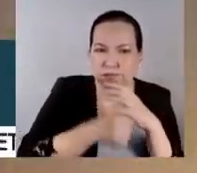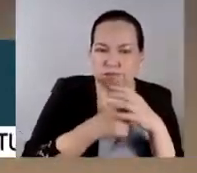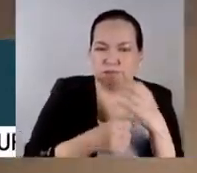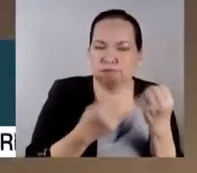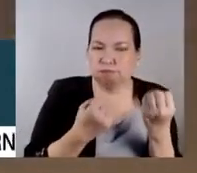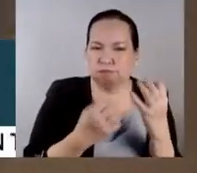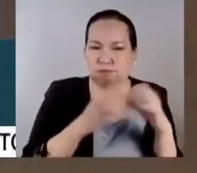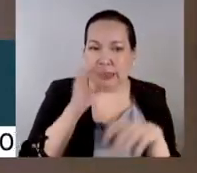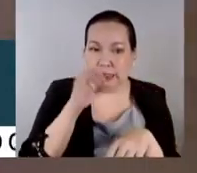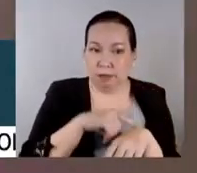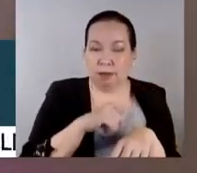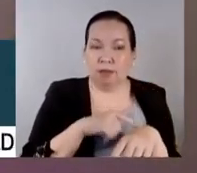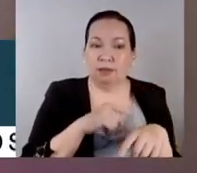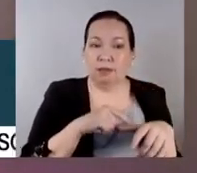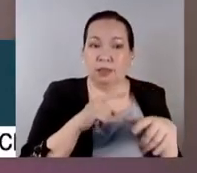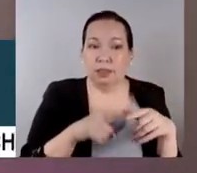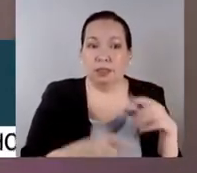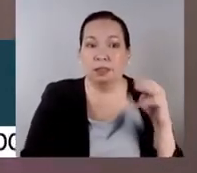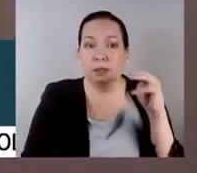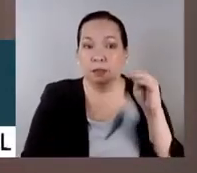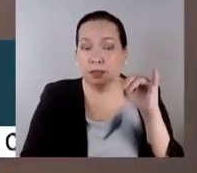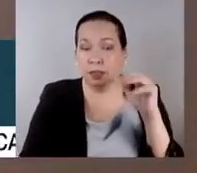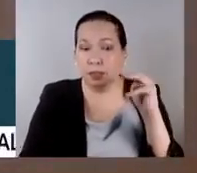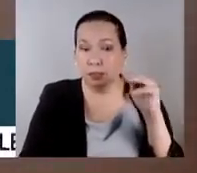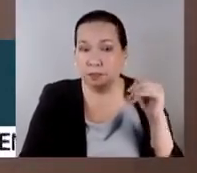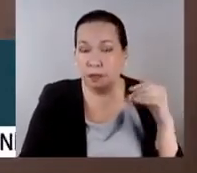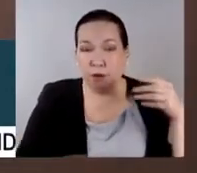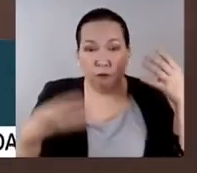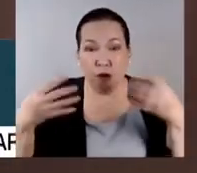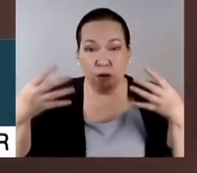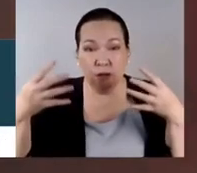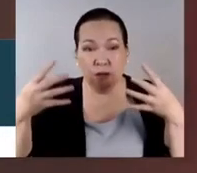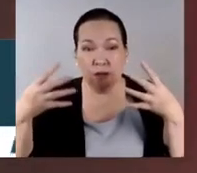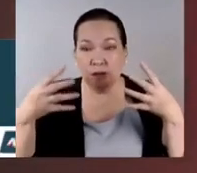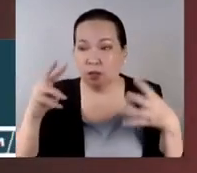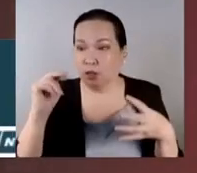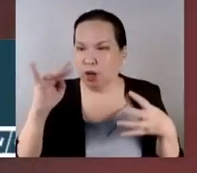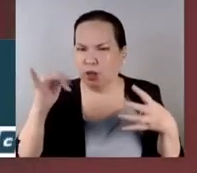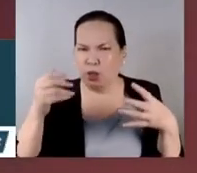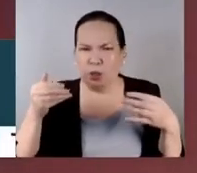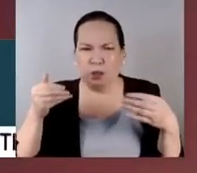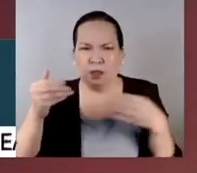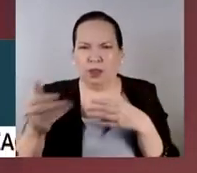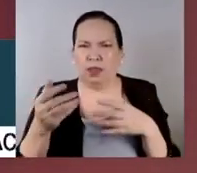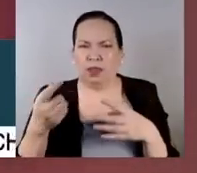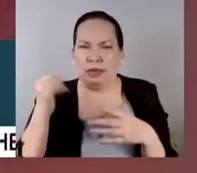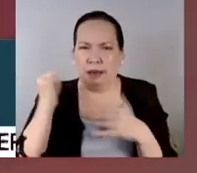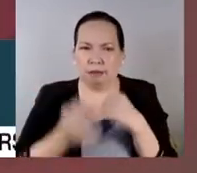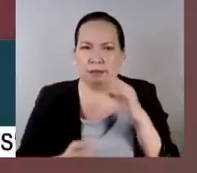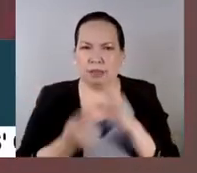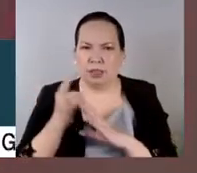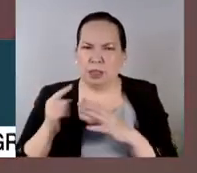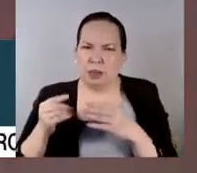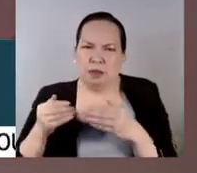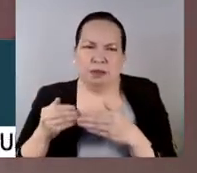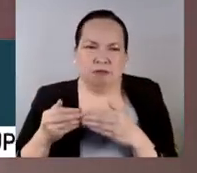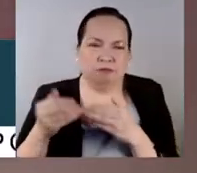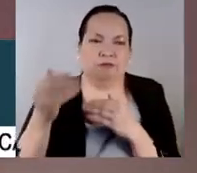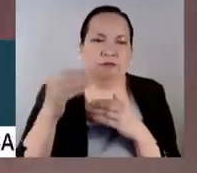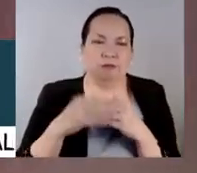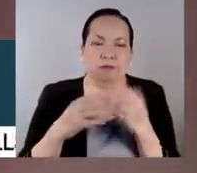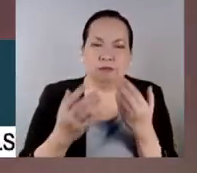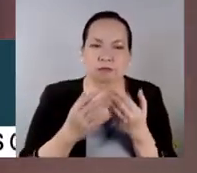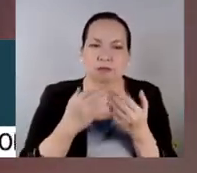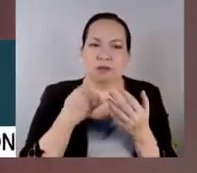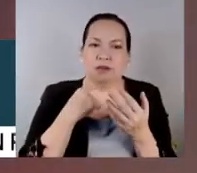As Miami got to within 5 points early in the fourth quarter, the Nuggets exploded with a few minutes left in the game and pulled away. Spoelstra says the team